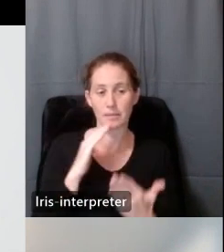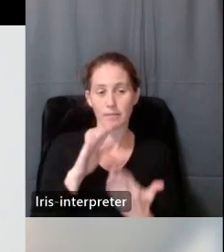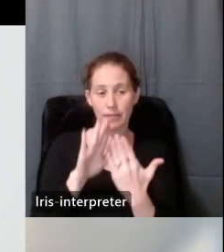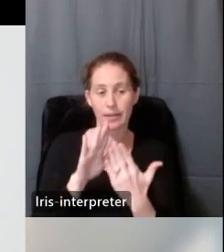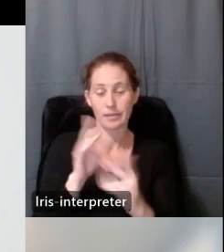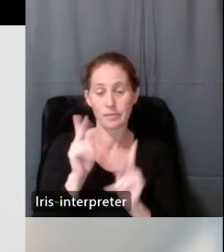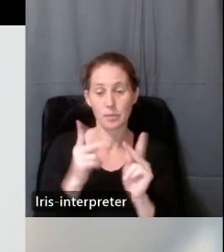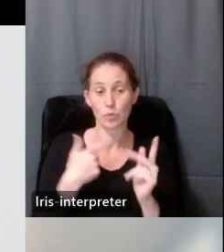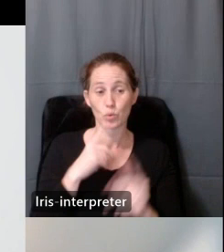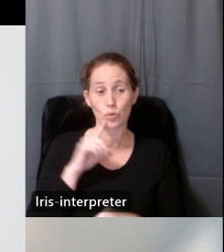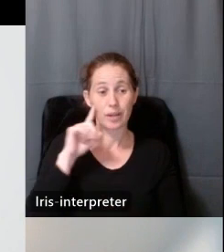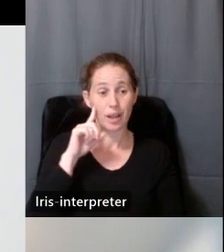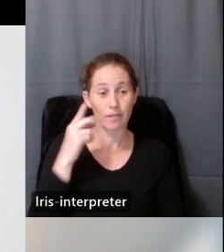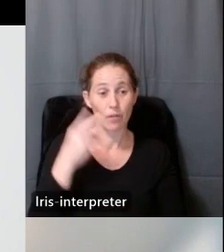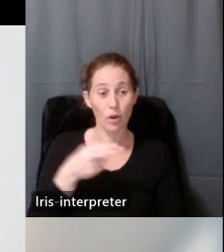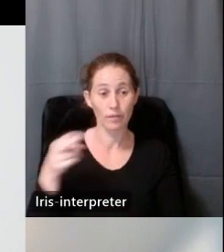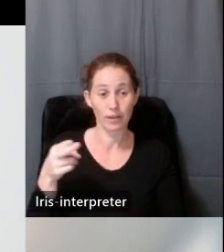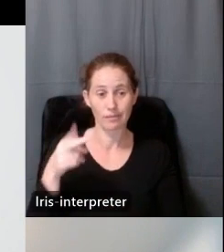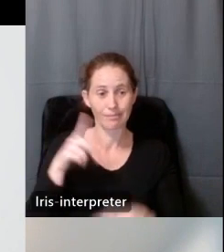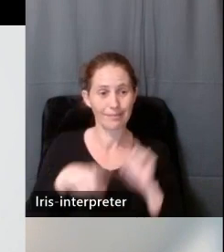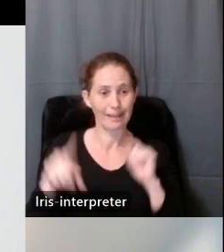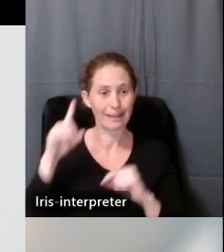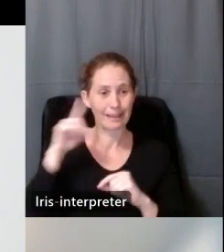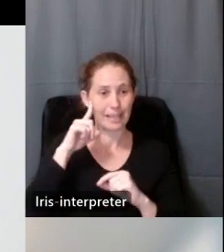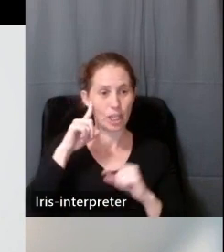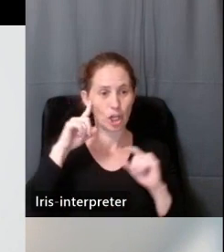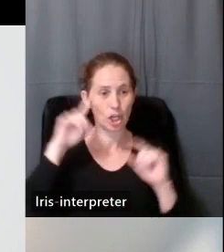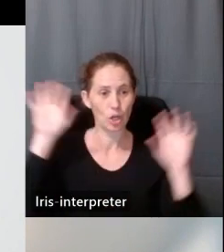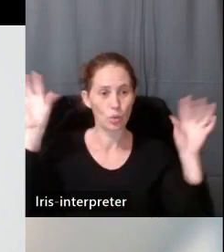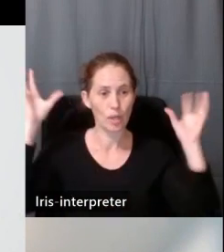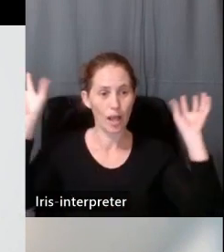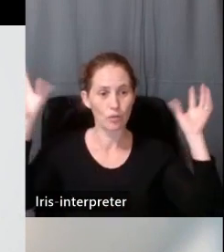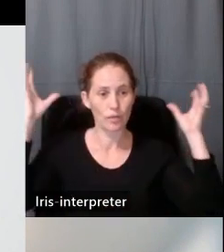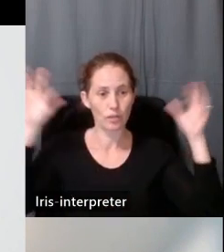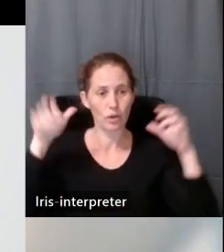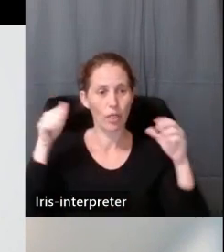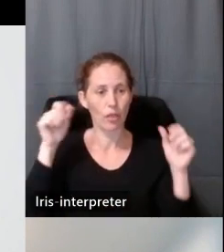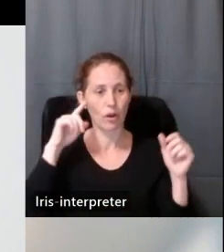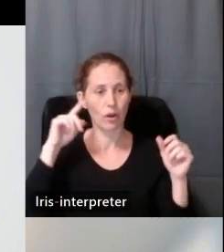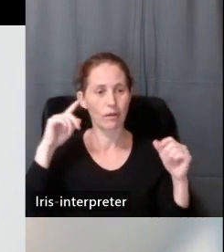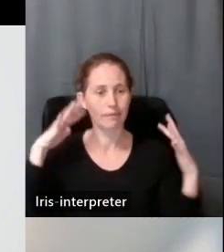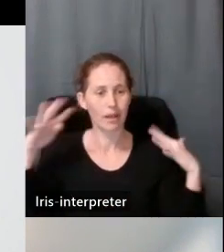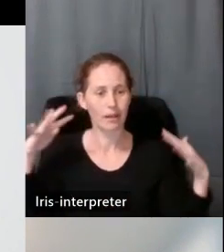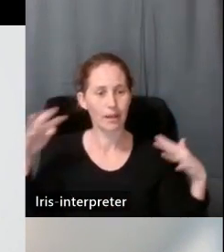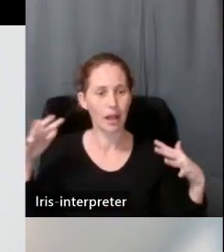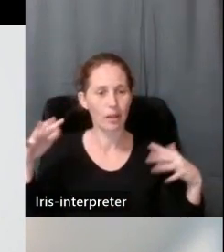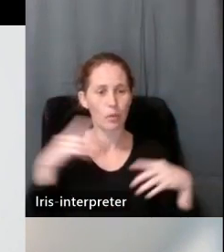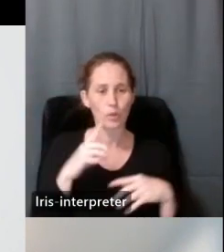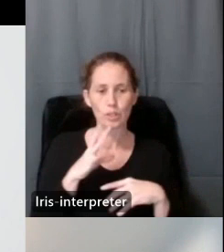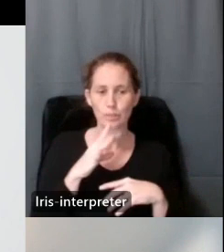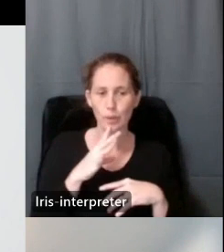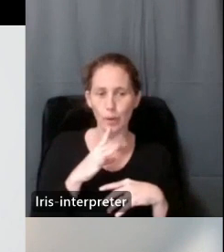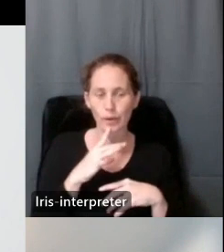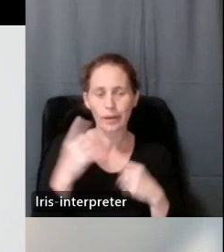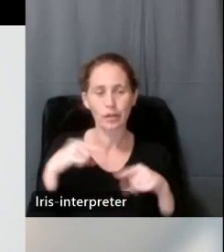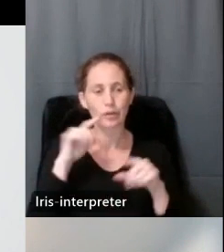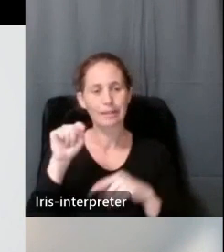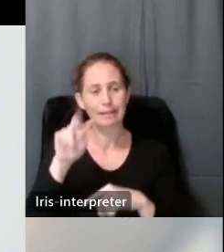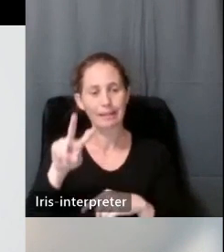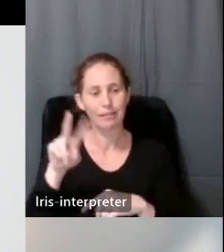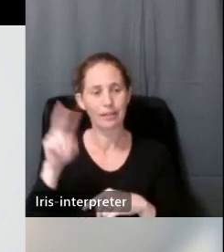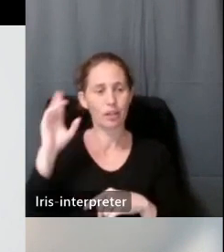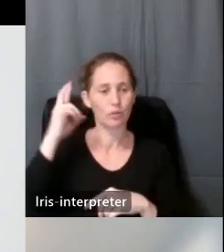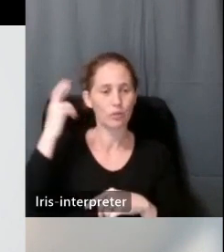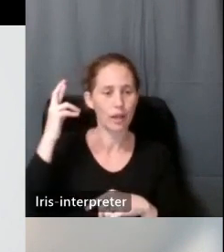So people who are deaf or hard of hearing cannot hear sirens or other audible alerts or spoken language on television, radio, or